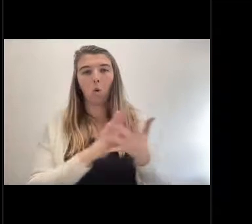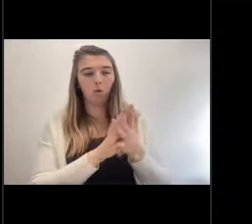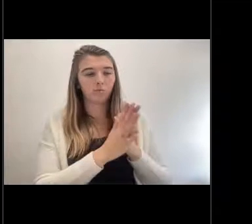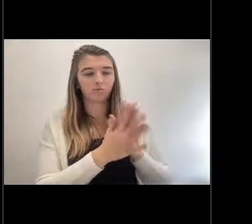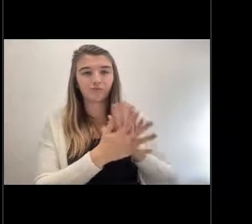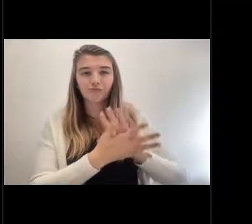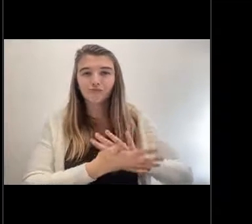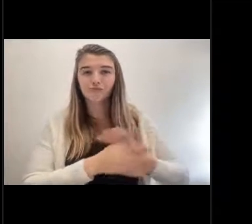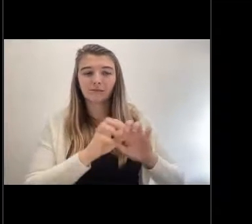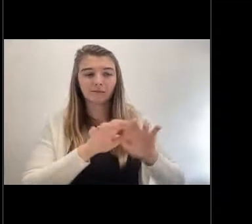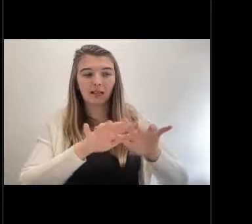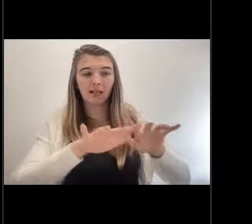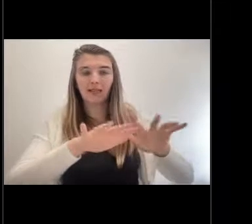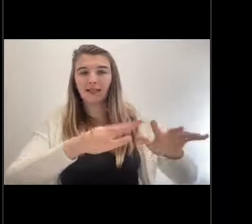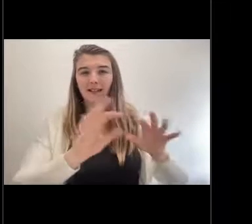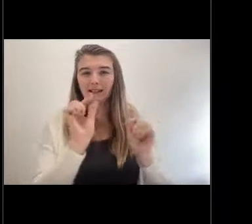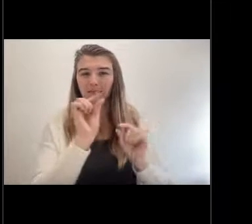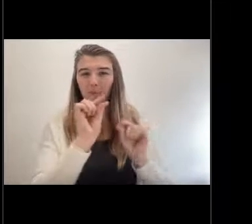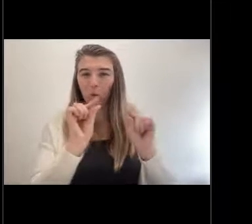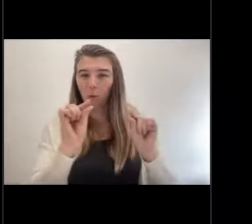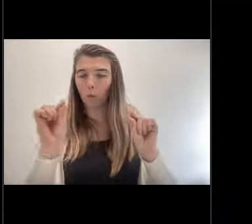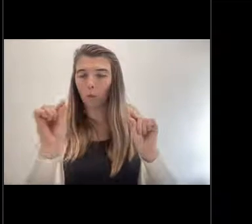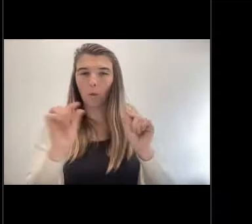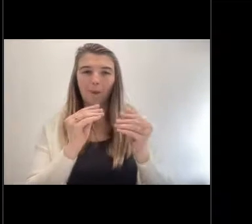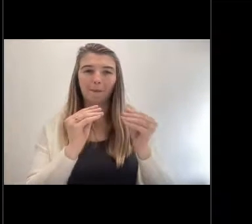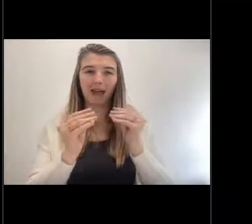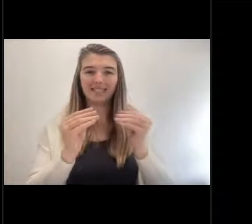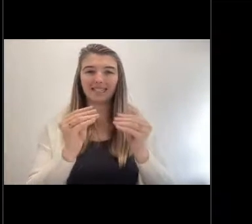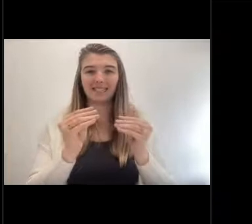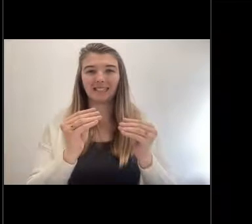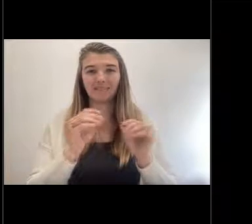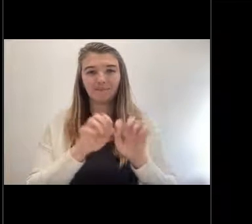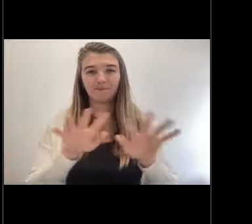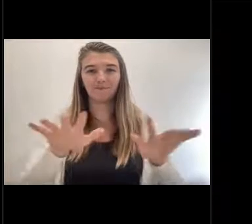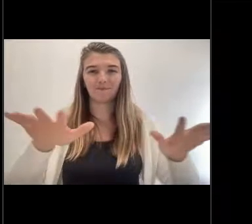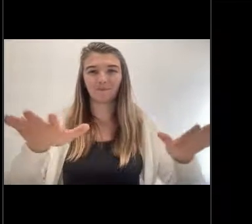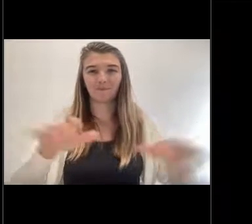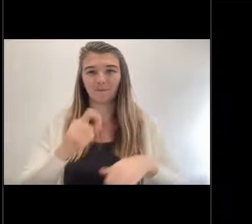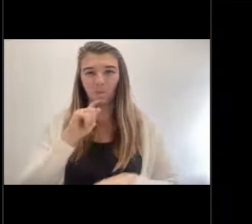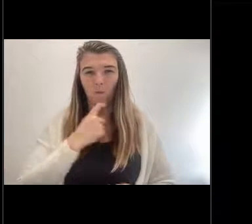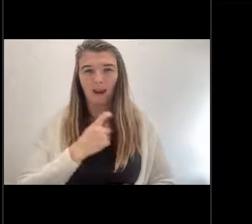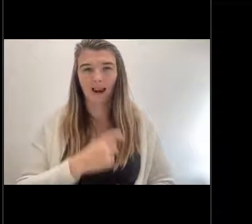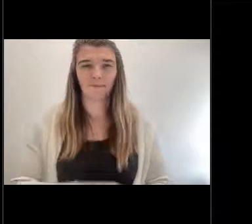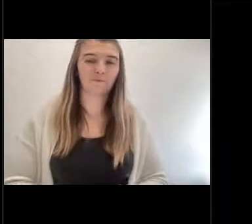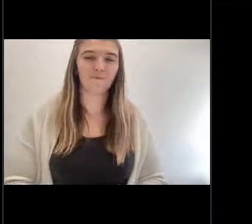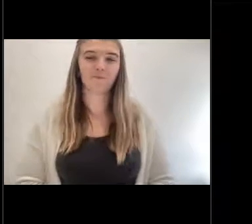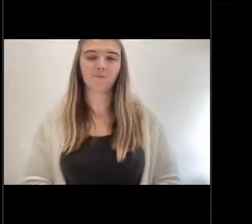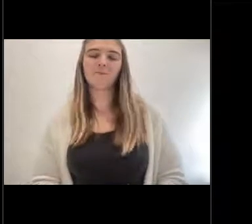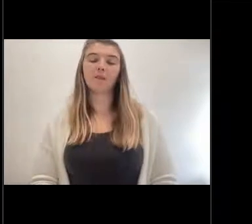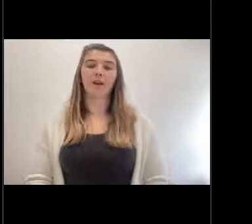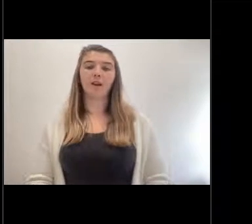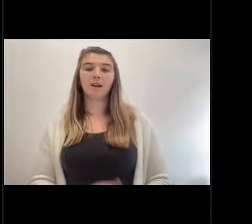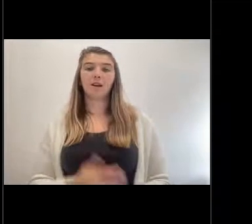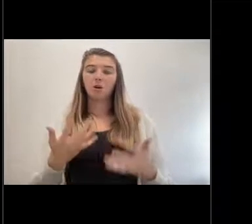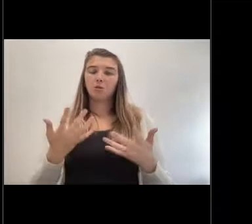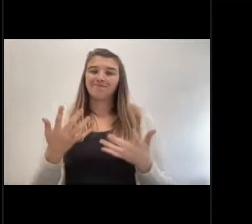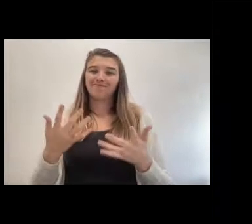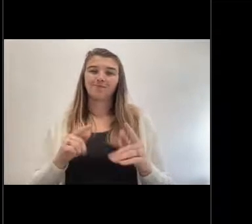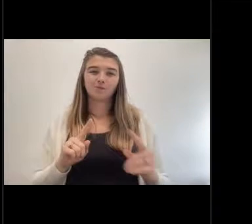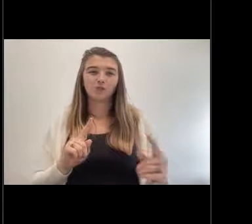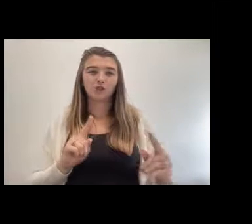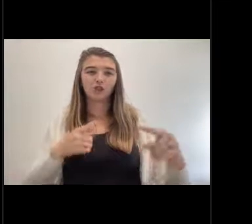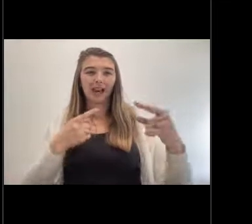photodegradation, they break down into smaller and smaller particles, and they then become microplastics. So we have a challenge to detect, to see